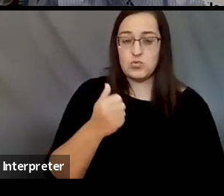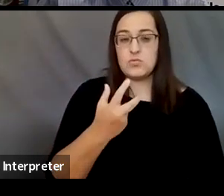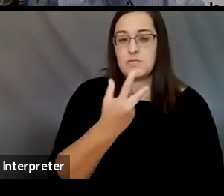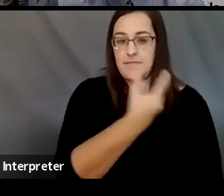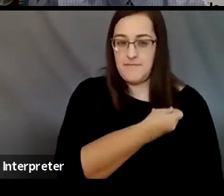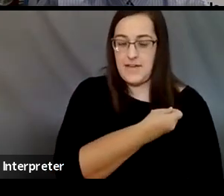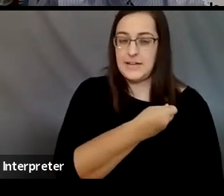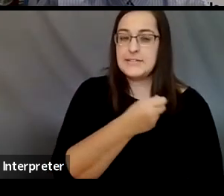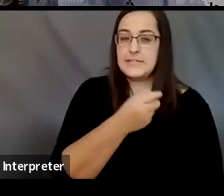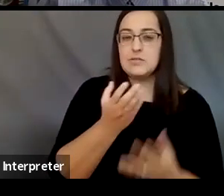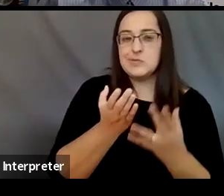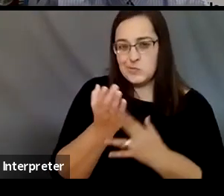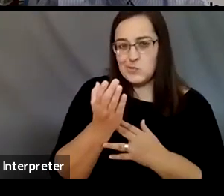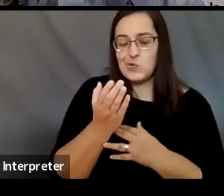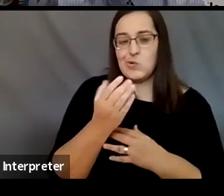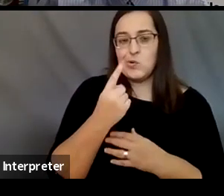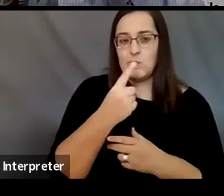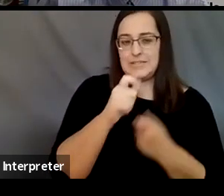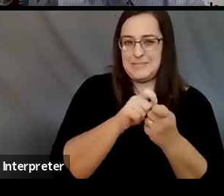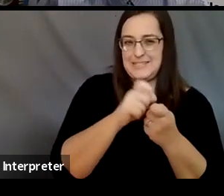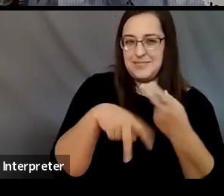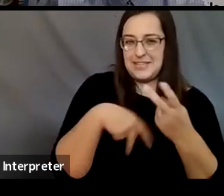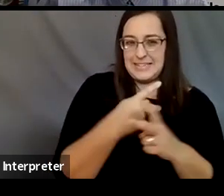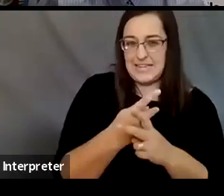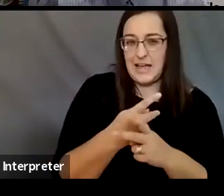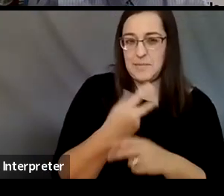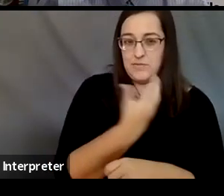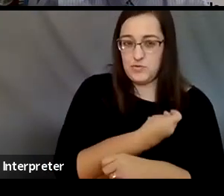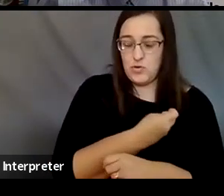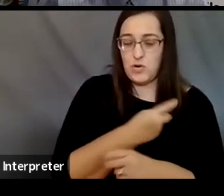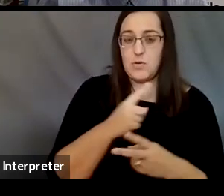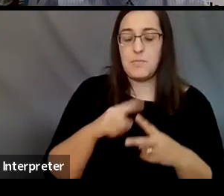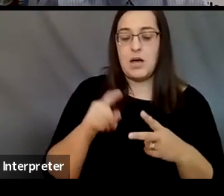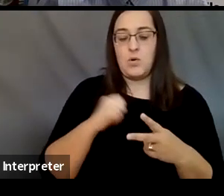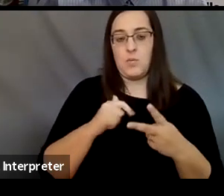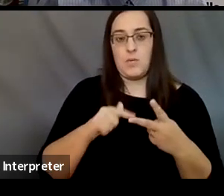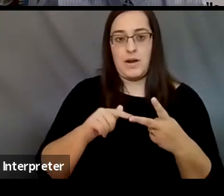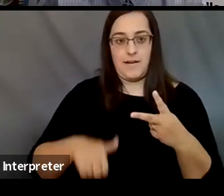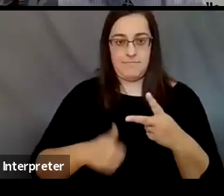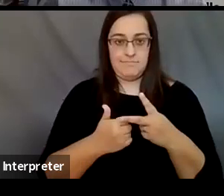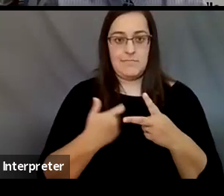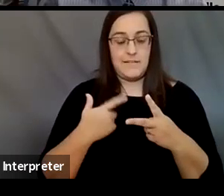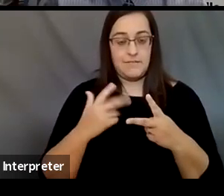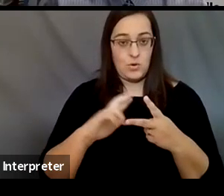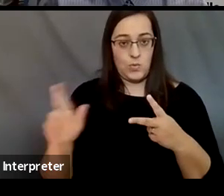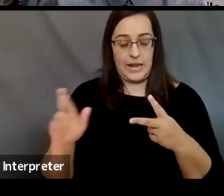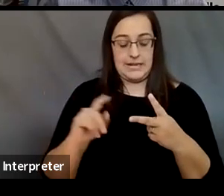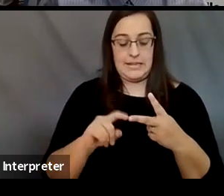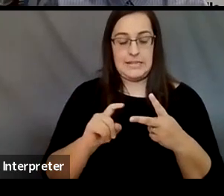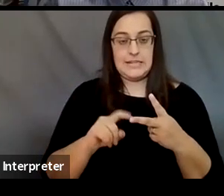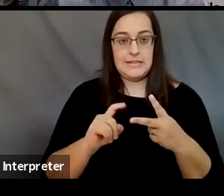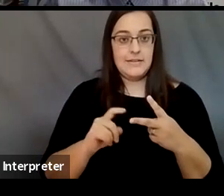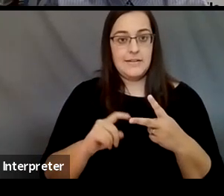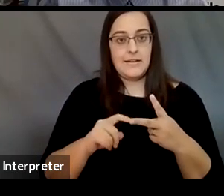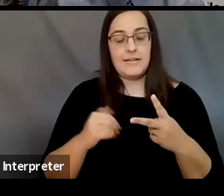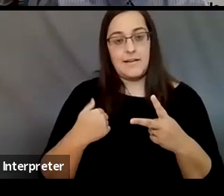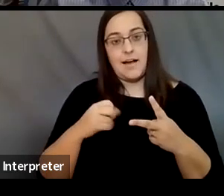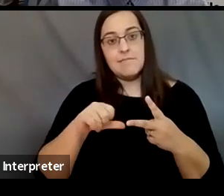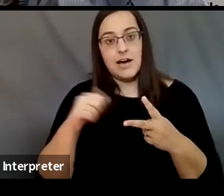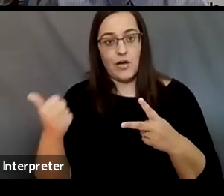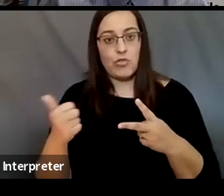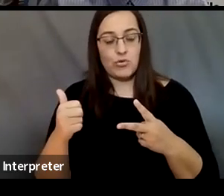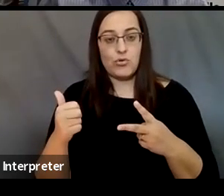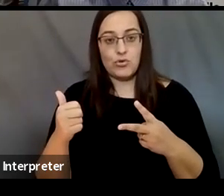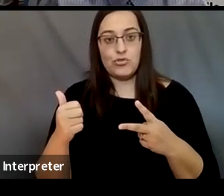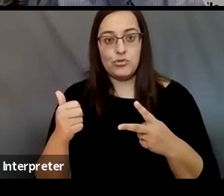are administered through one type of syringe, but we certainly want to make sure that we have covered all of our bases with the